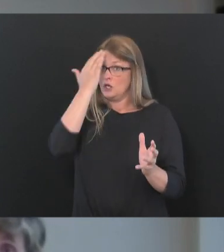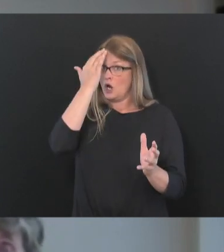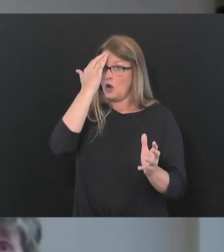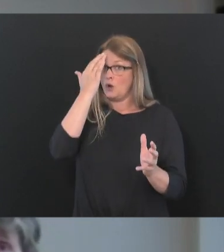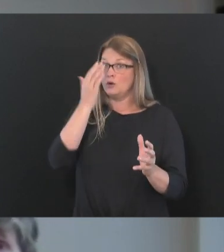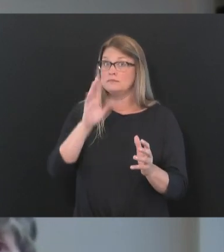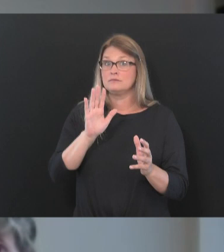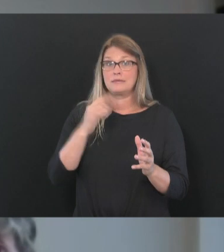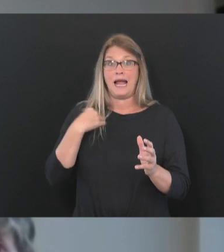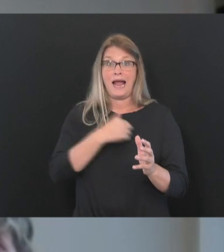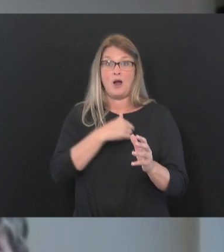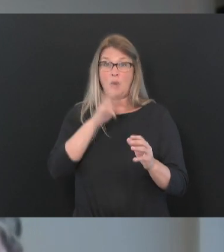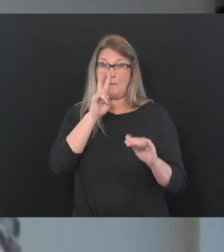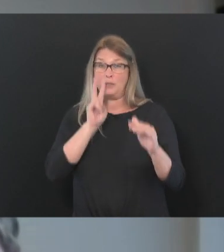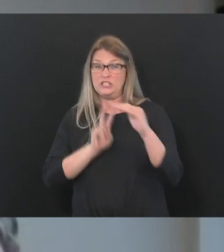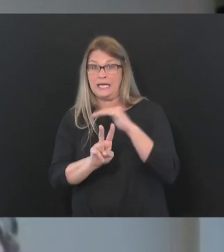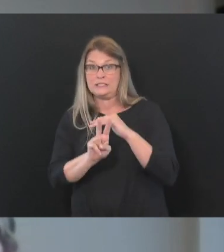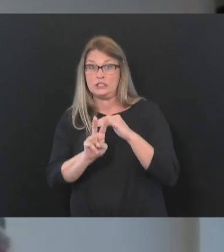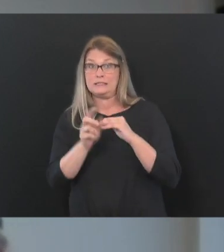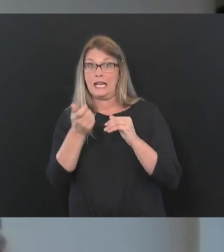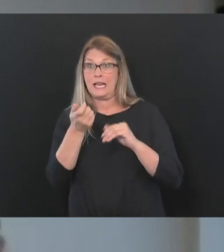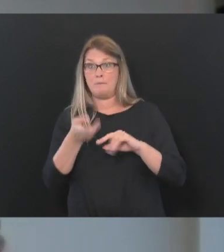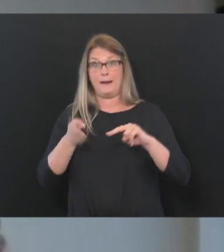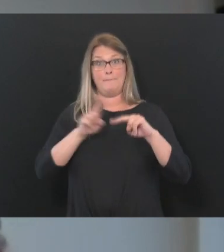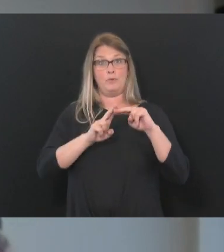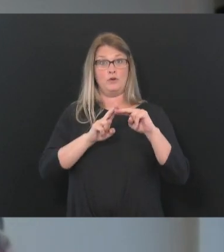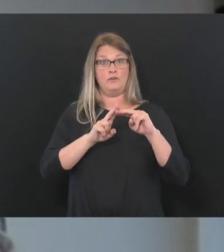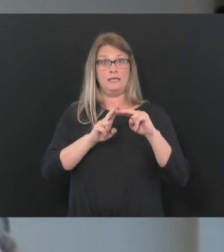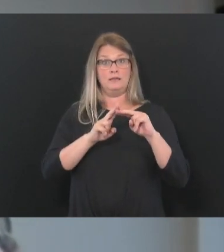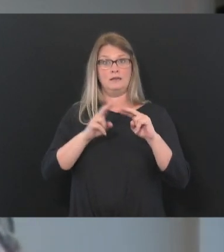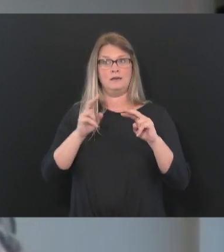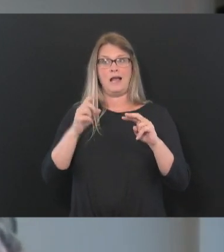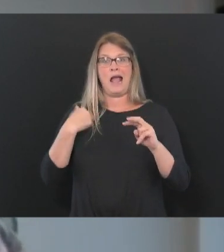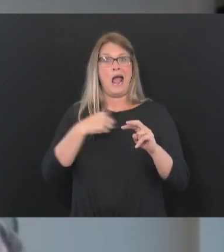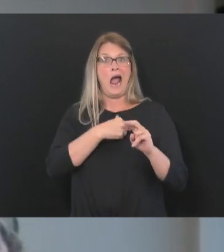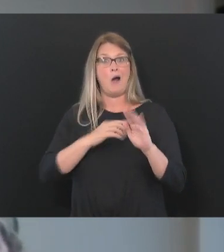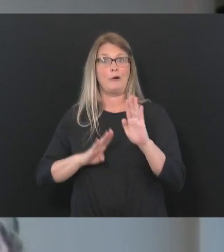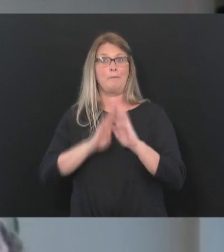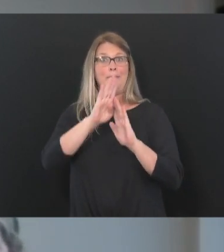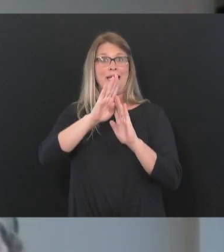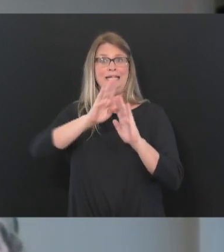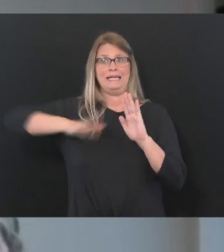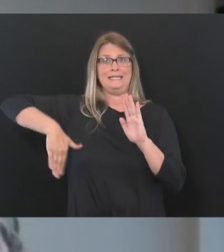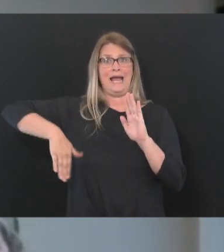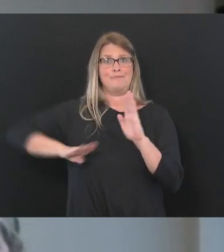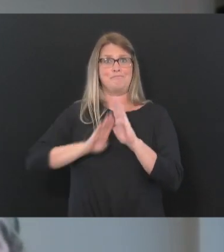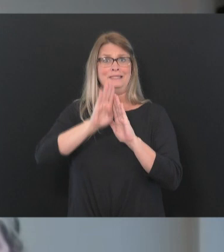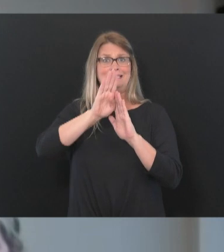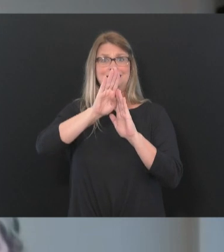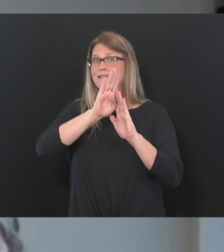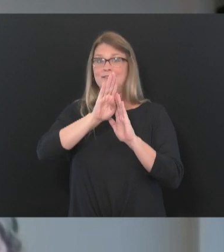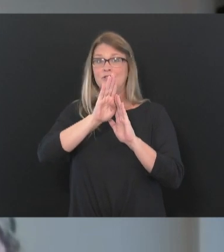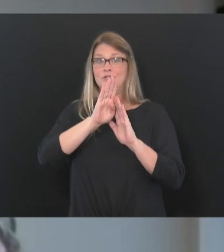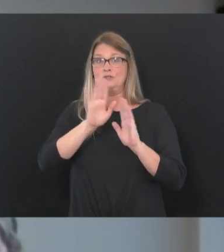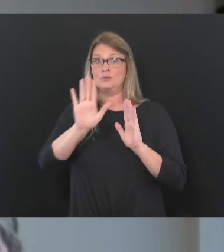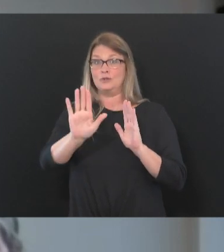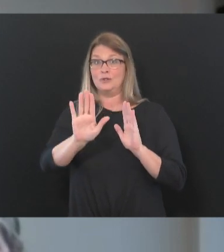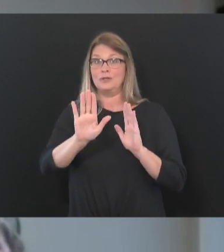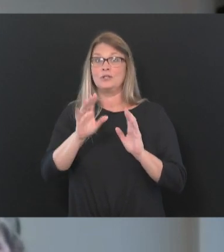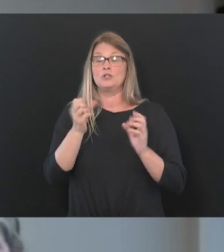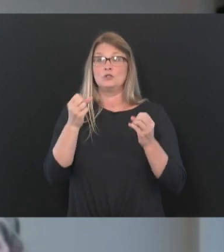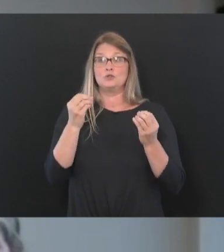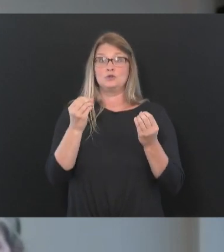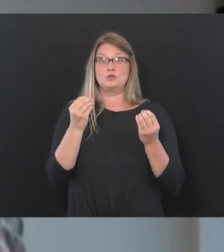in terms of what our peak might look like. And although it may come sooner than we originally were thinking, the projections are